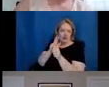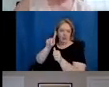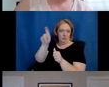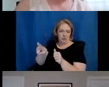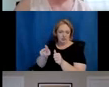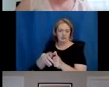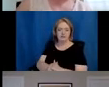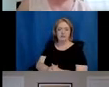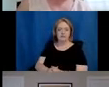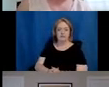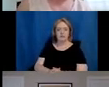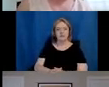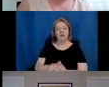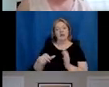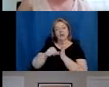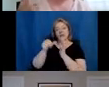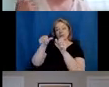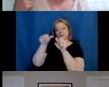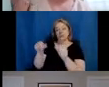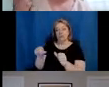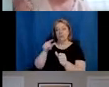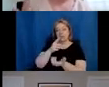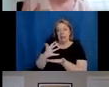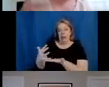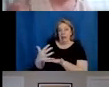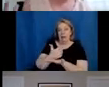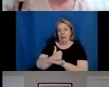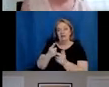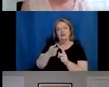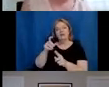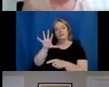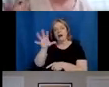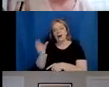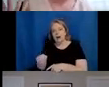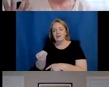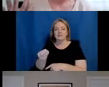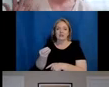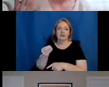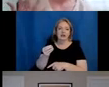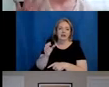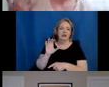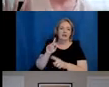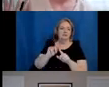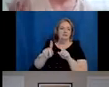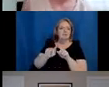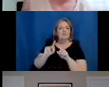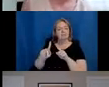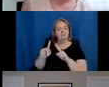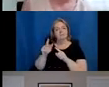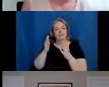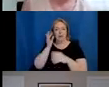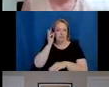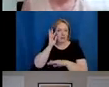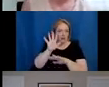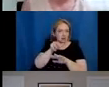about the sculptures that were collected, especially like from Africa, Oceania. It sounded like maybe Native American art was